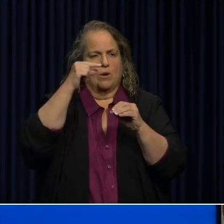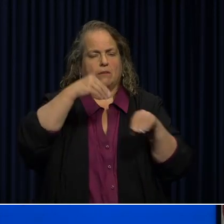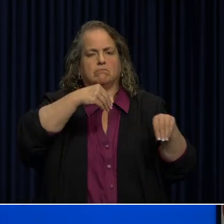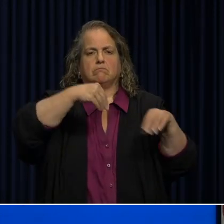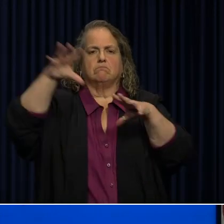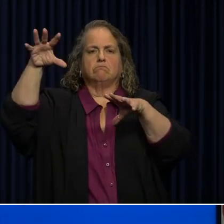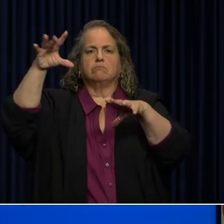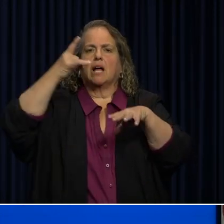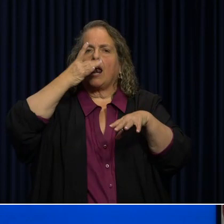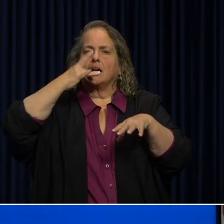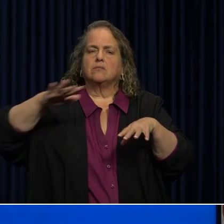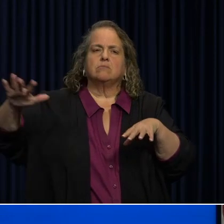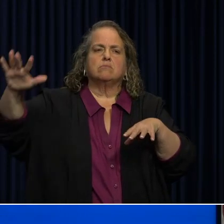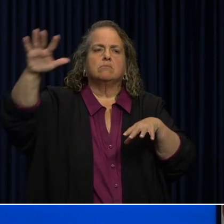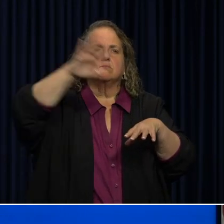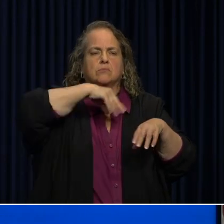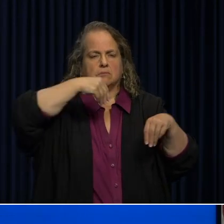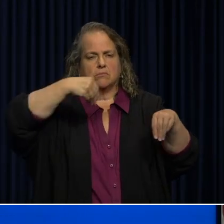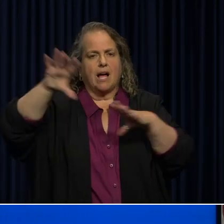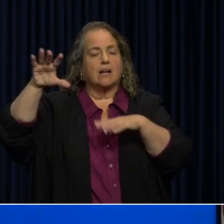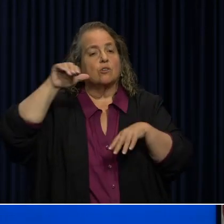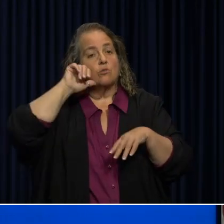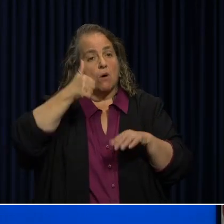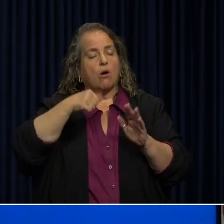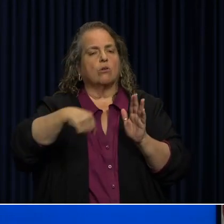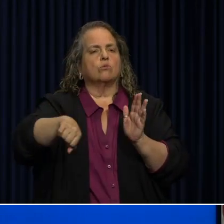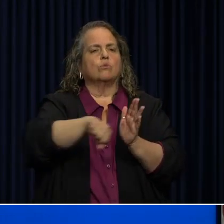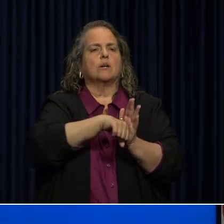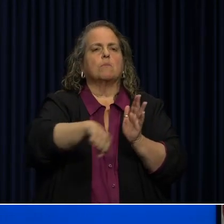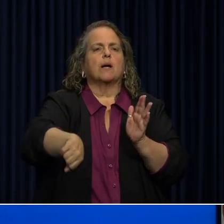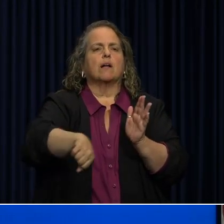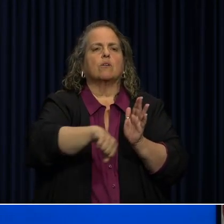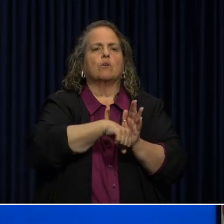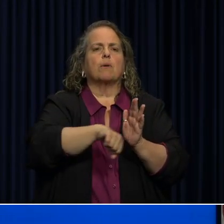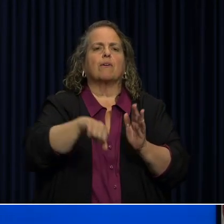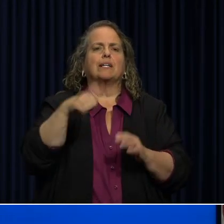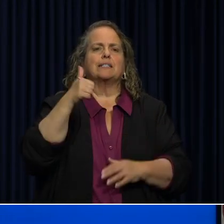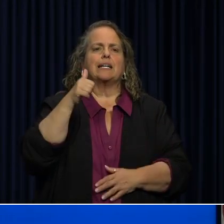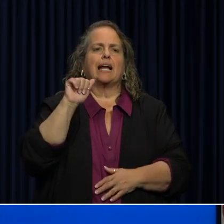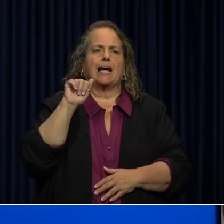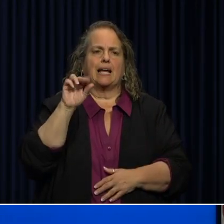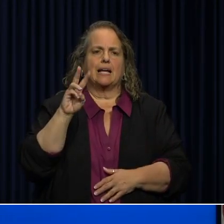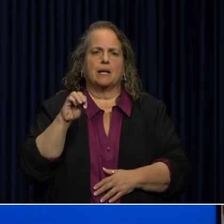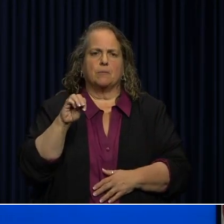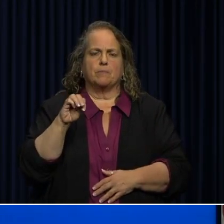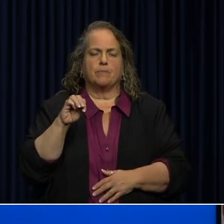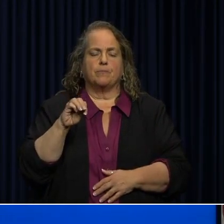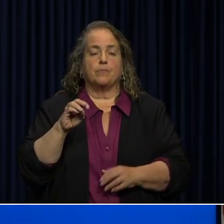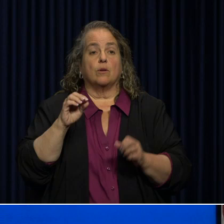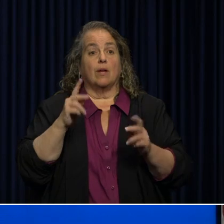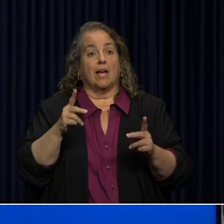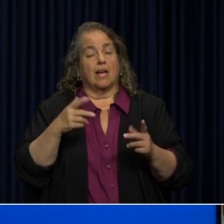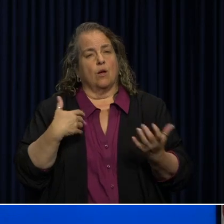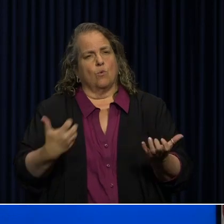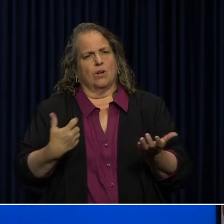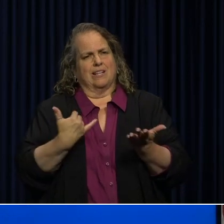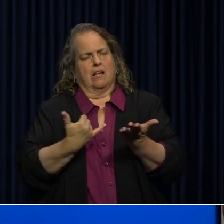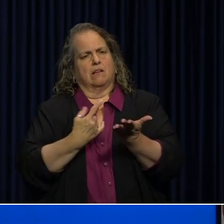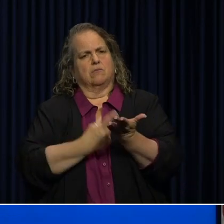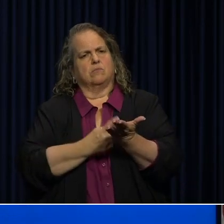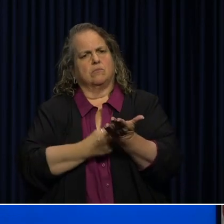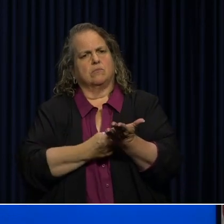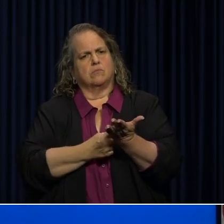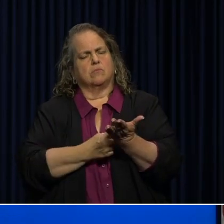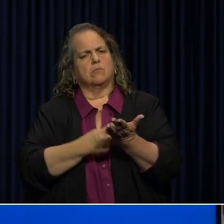before. And tomorrow, let's ring our bells at 10 a.m. All right, I want to talk